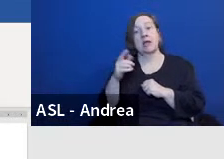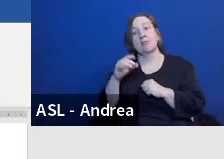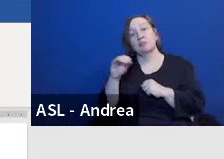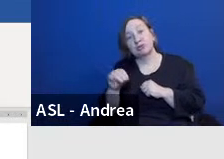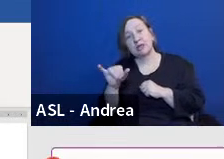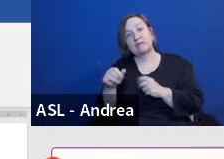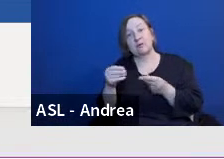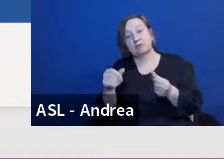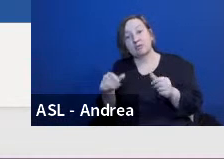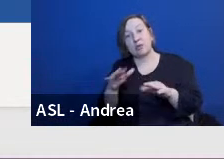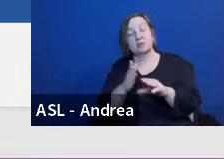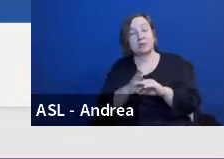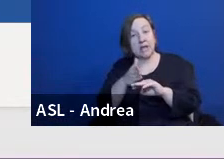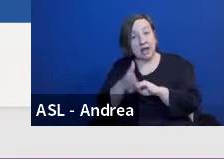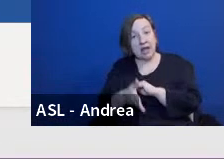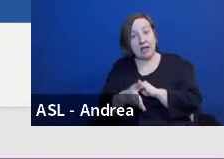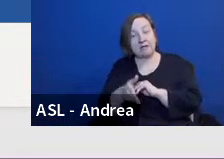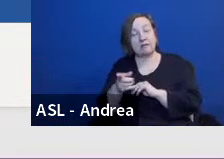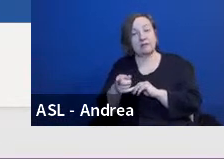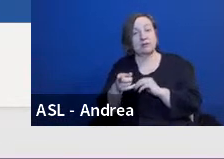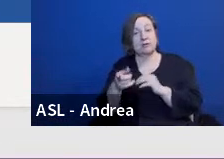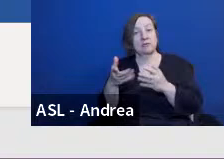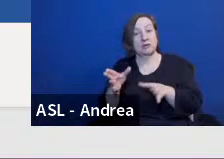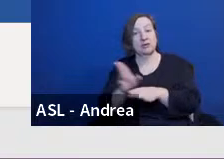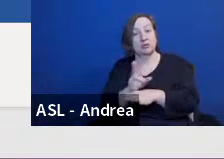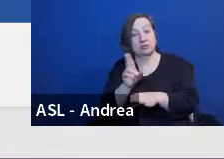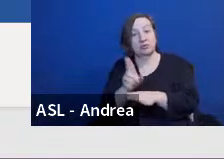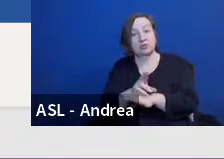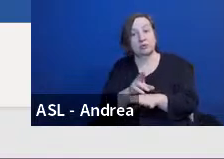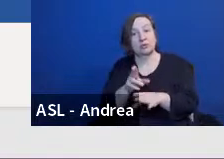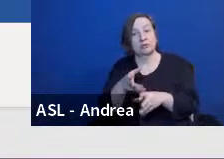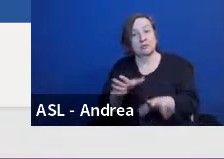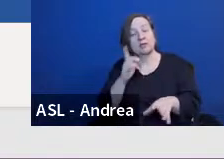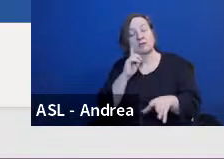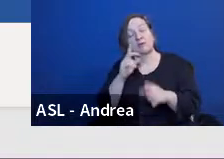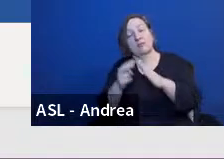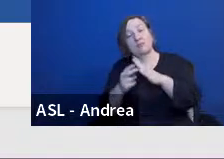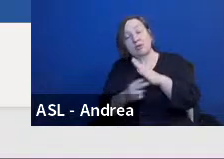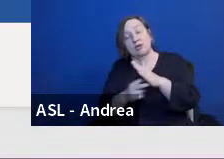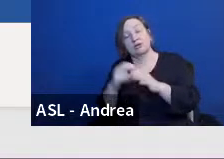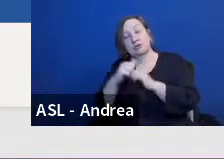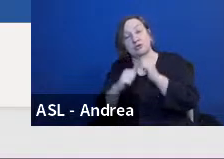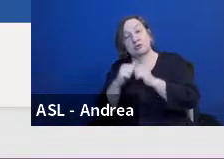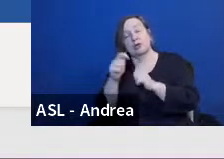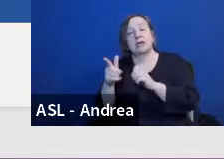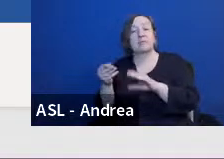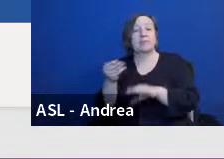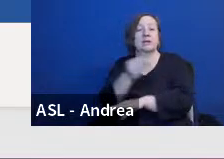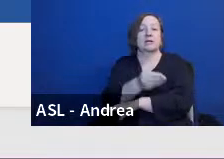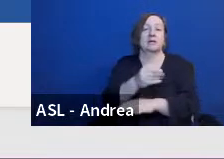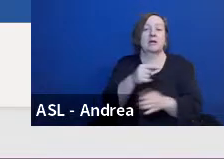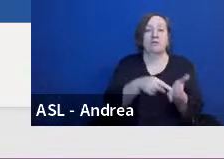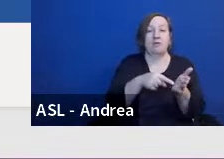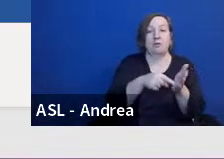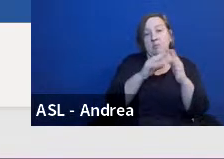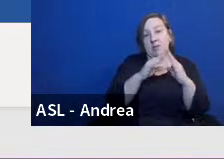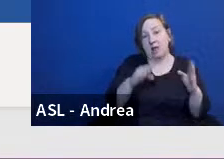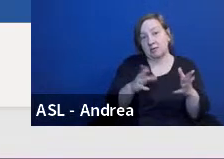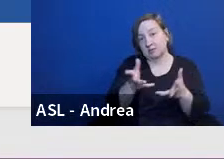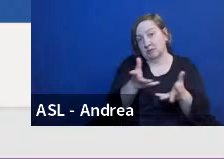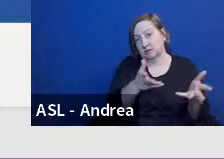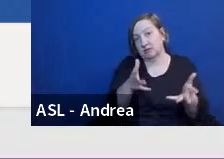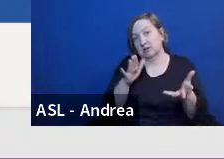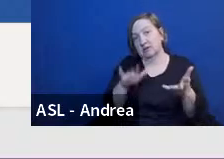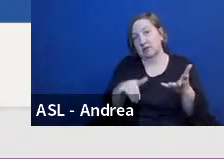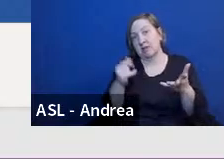of those properties after they're used for the bridge construction can be returned to affordable housing. So that might be